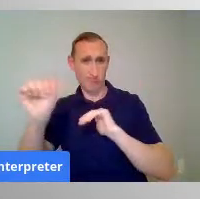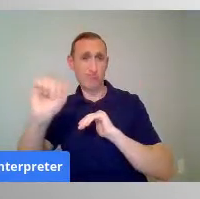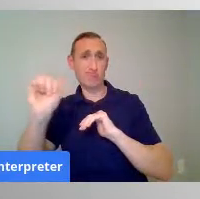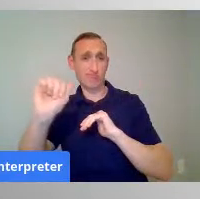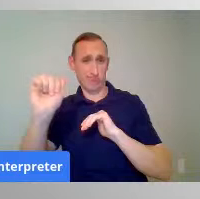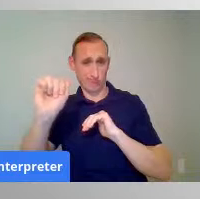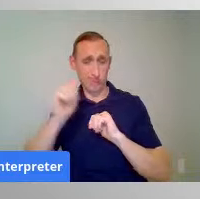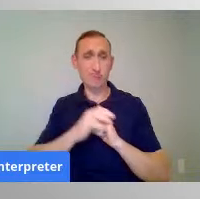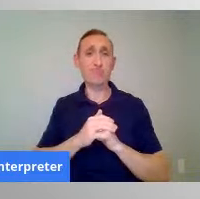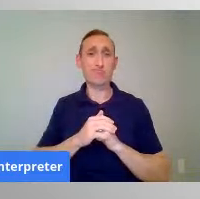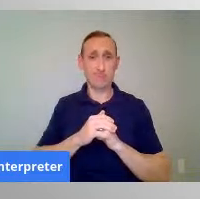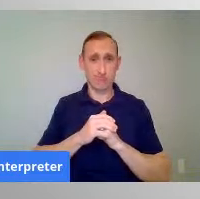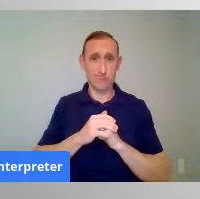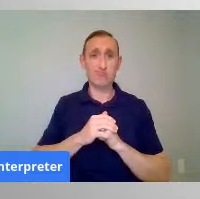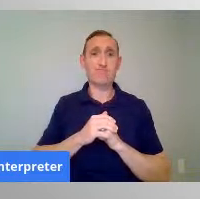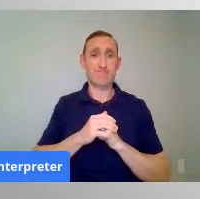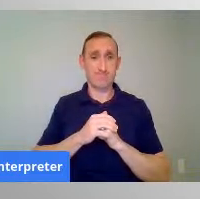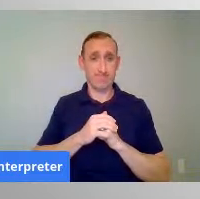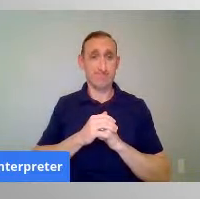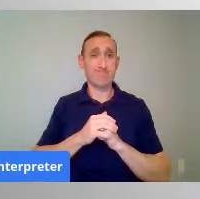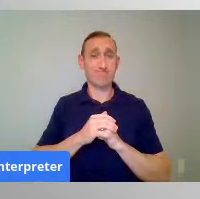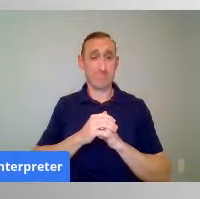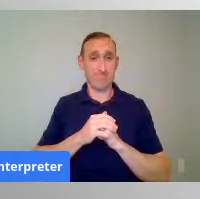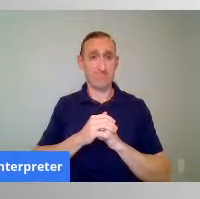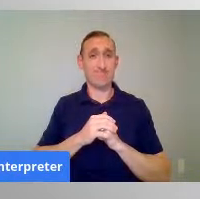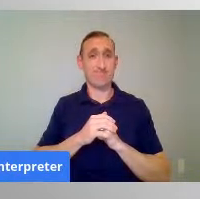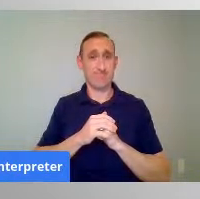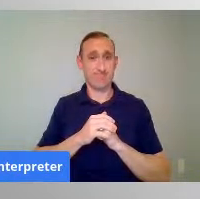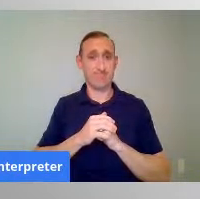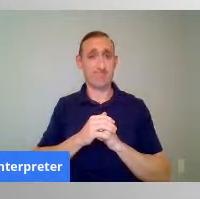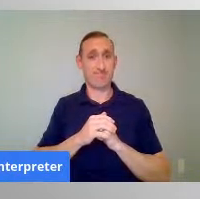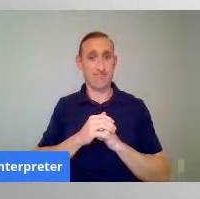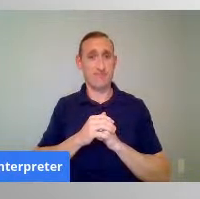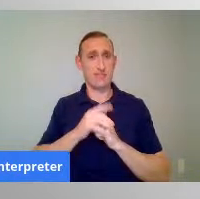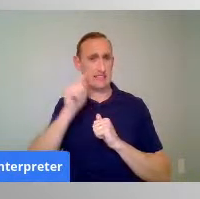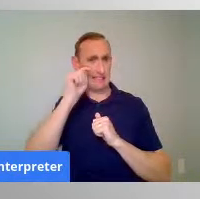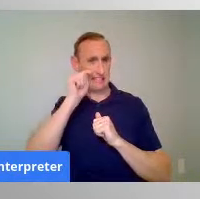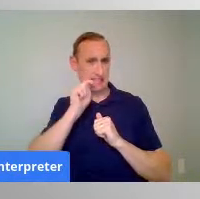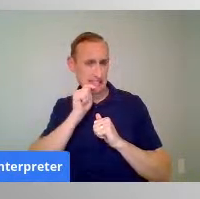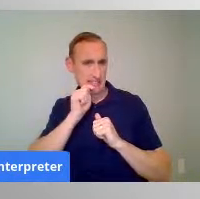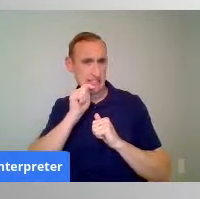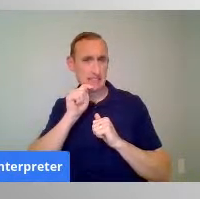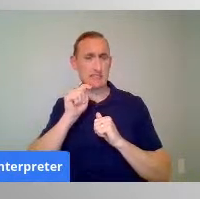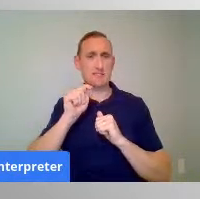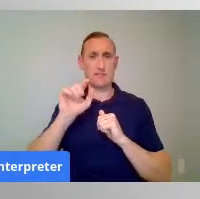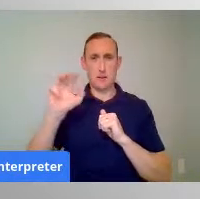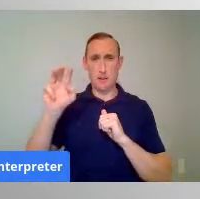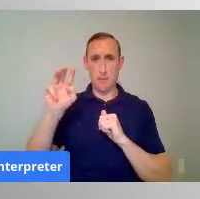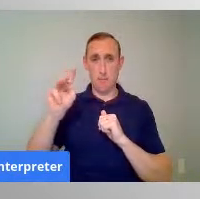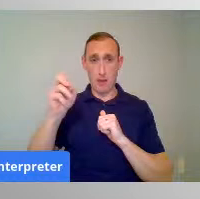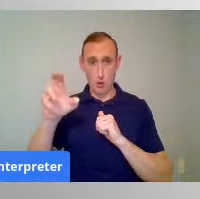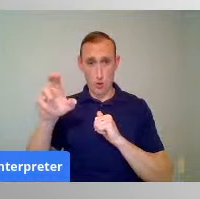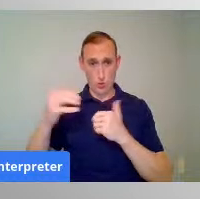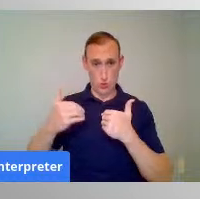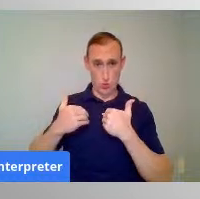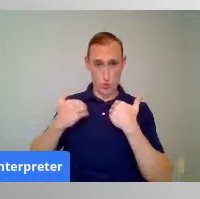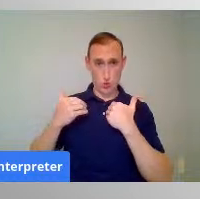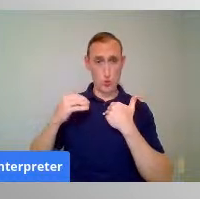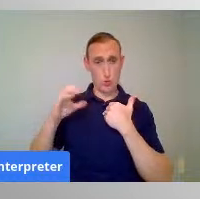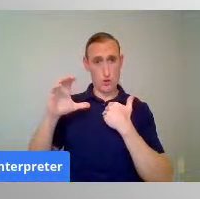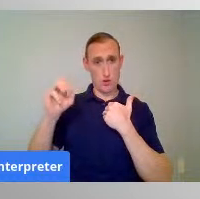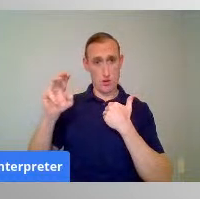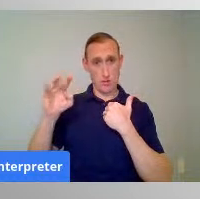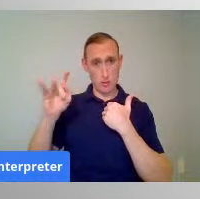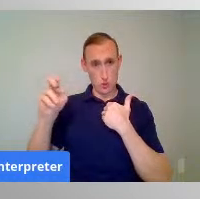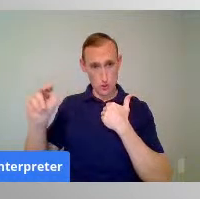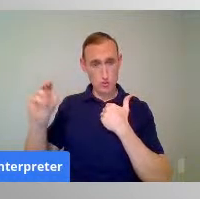really, what they're telling us, and we heard this from the Mayor's Youth Commission as well as the teens that are in our programs, they would like to have a place to